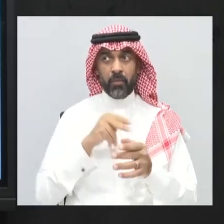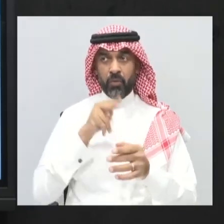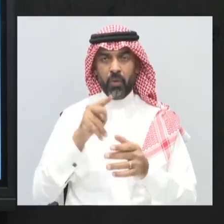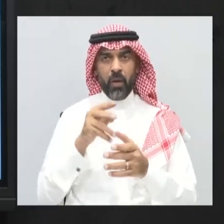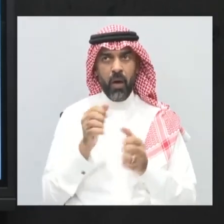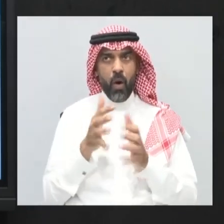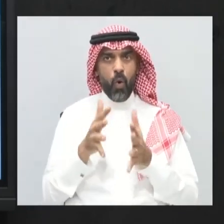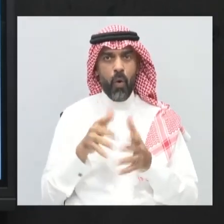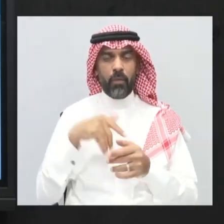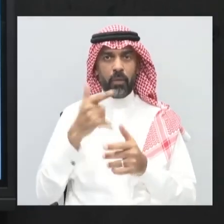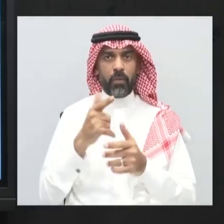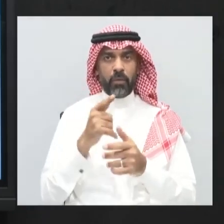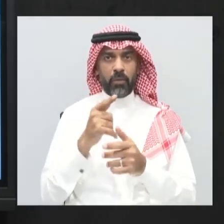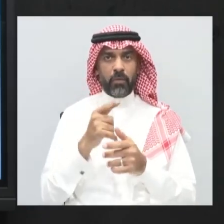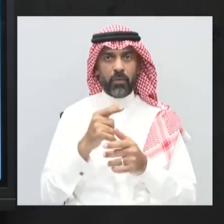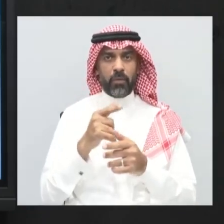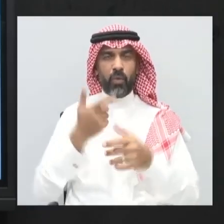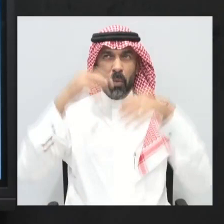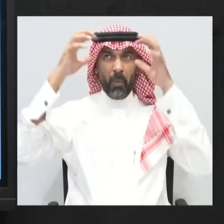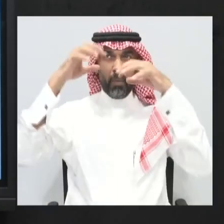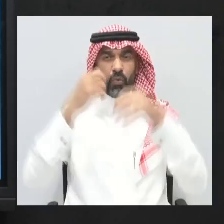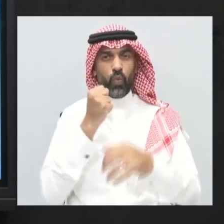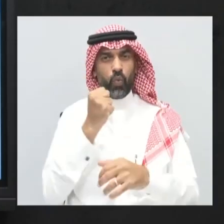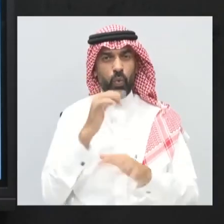right? So when there's too much rain, what is it called?